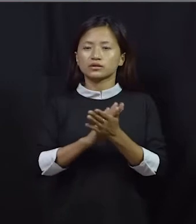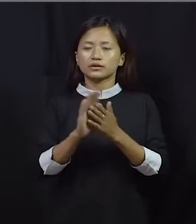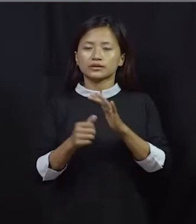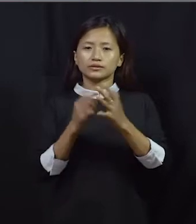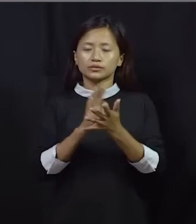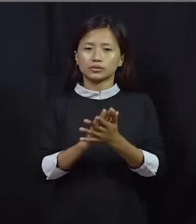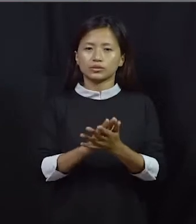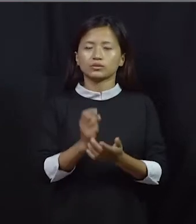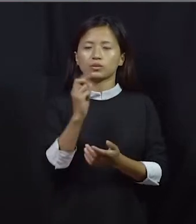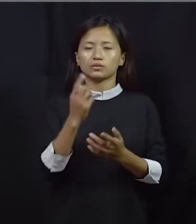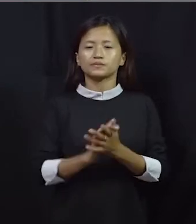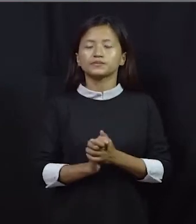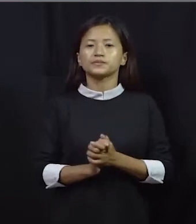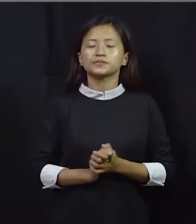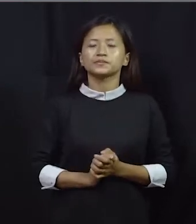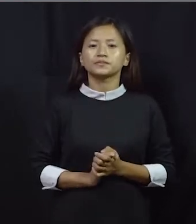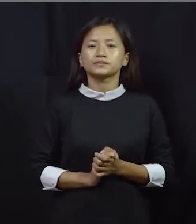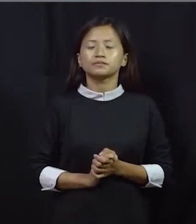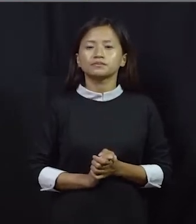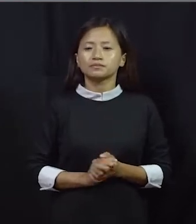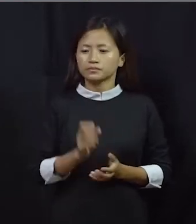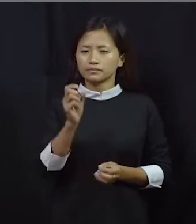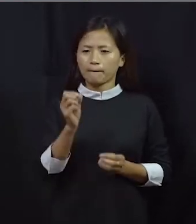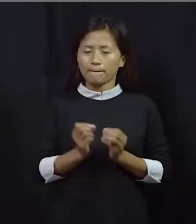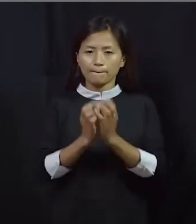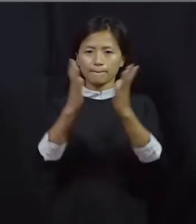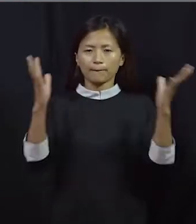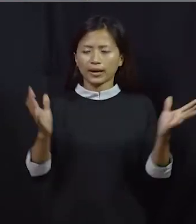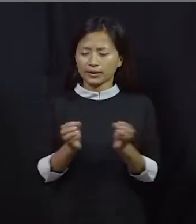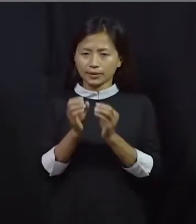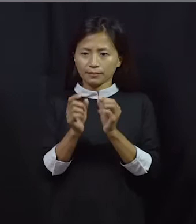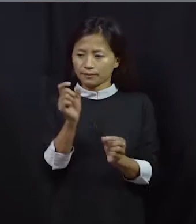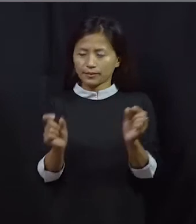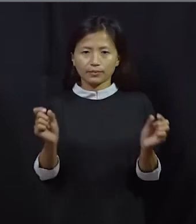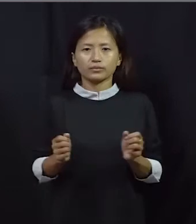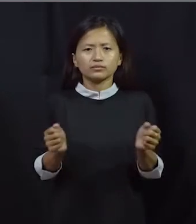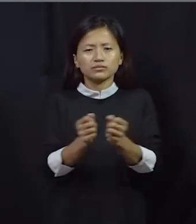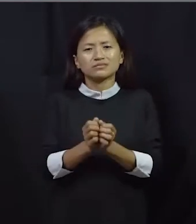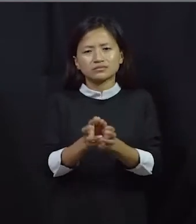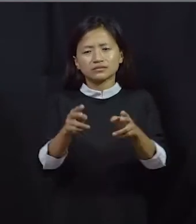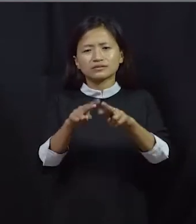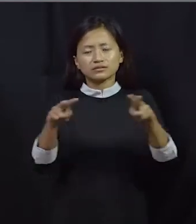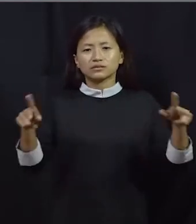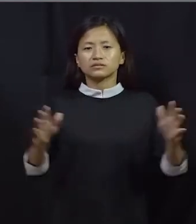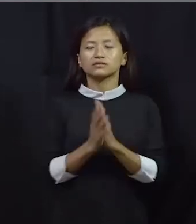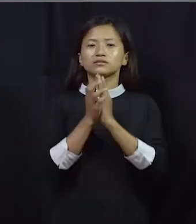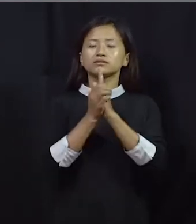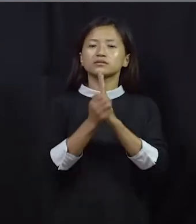one. So many people with different skills, like